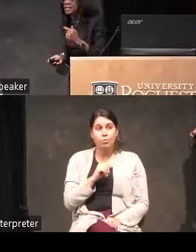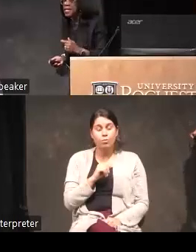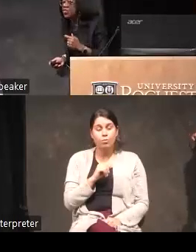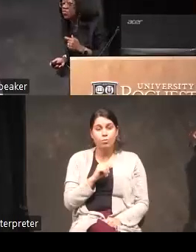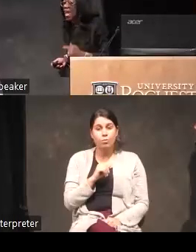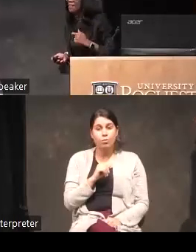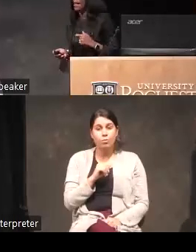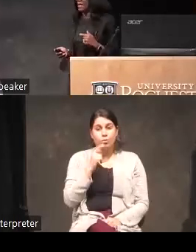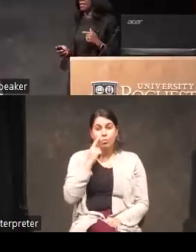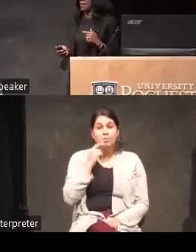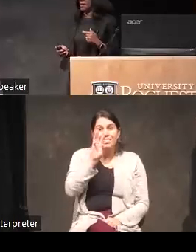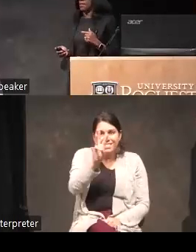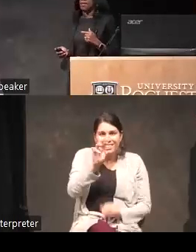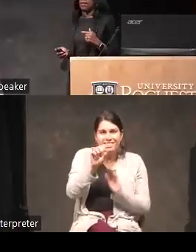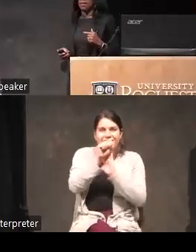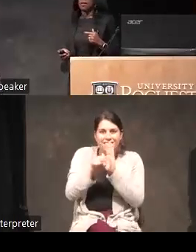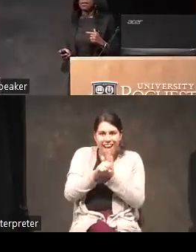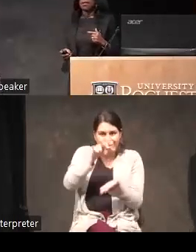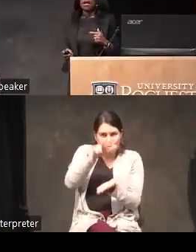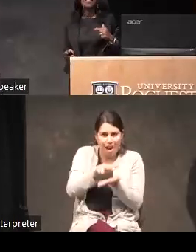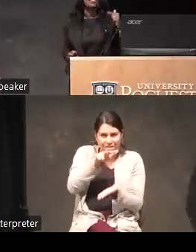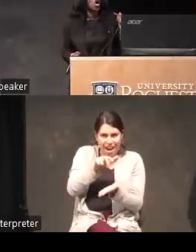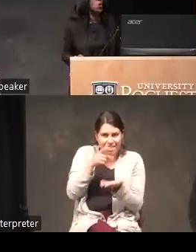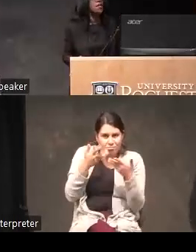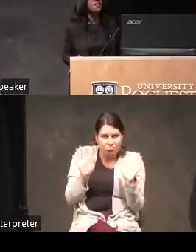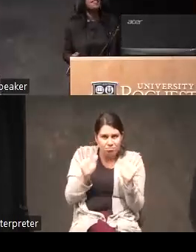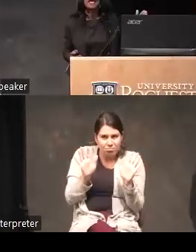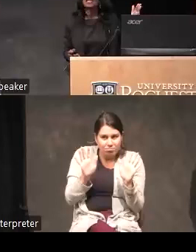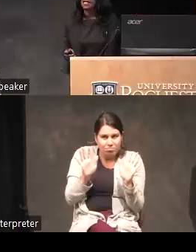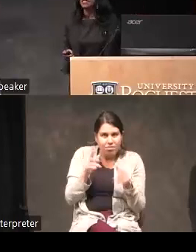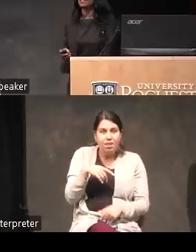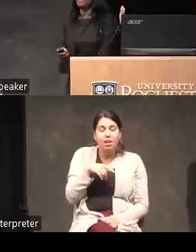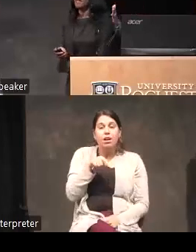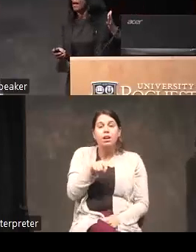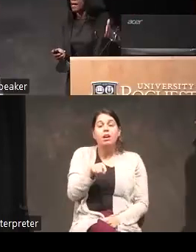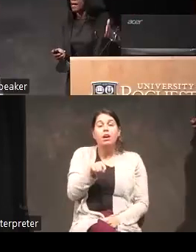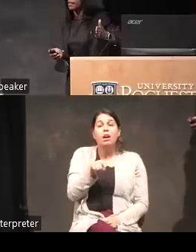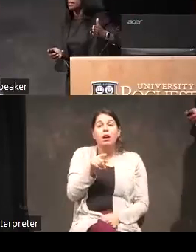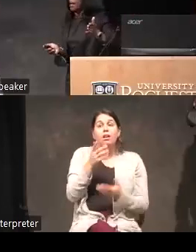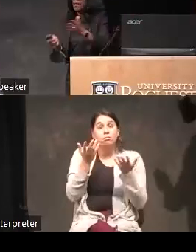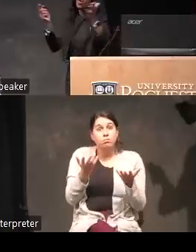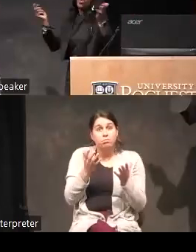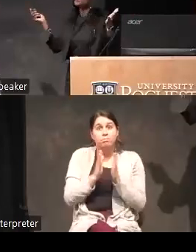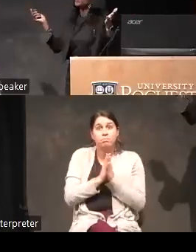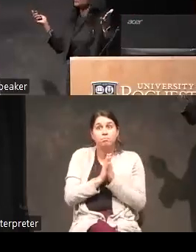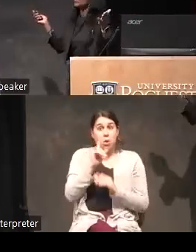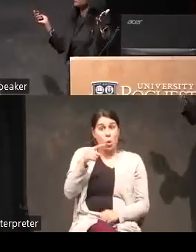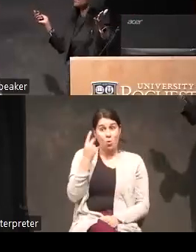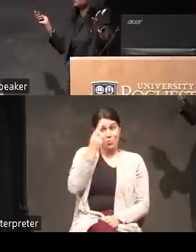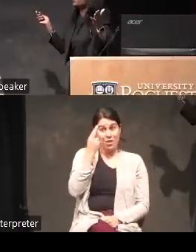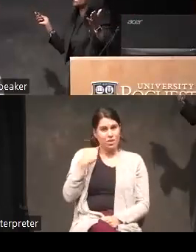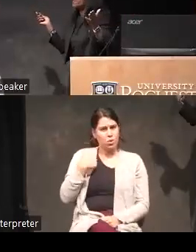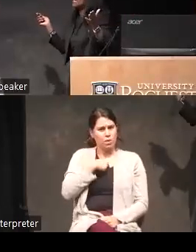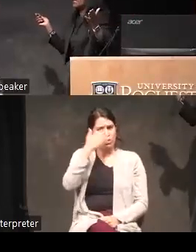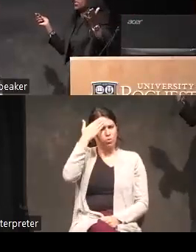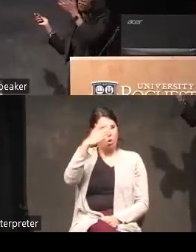6 states ratified it. And the only thing that tells us, the only reason we don't know whether this would